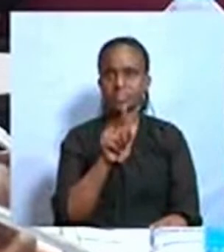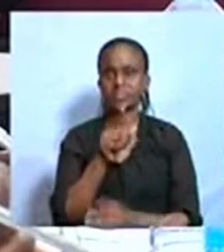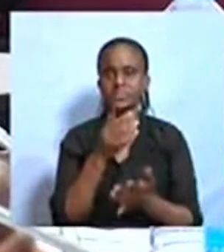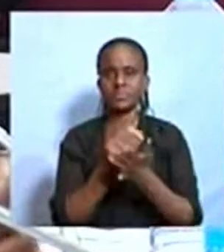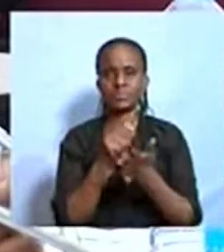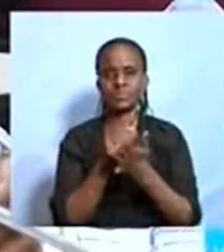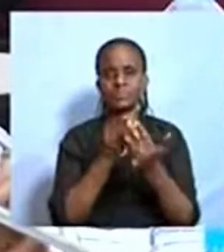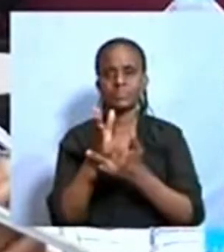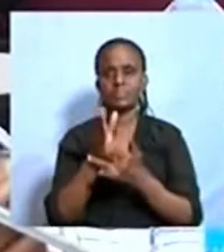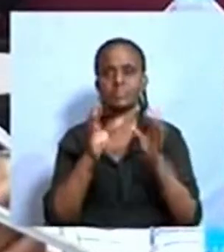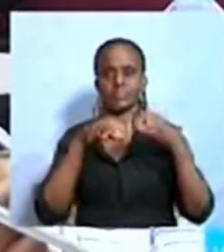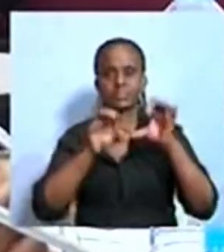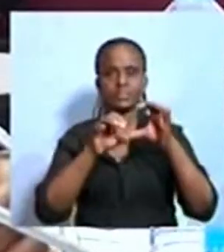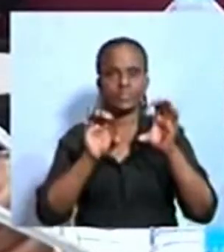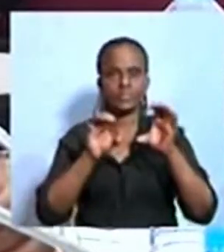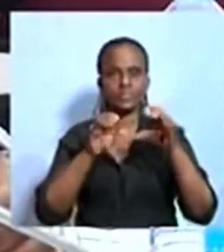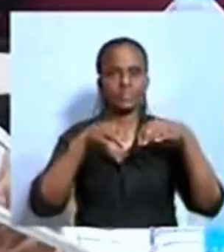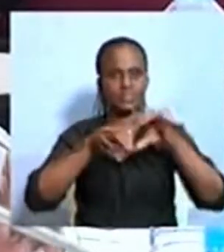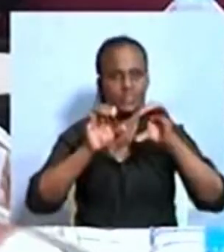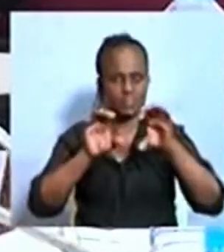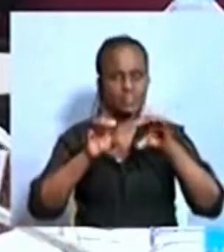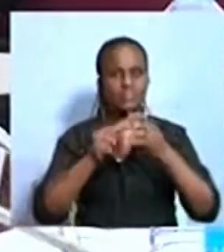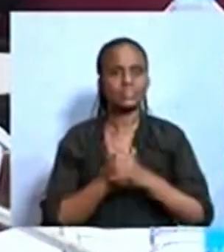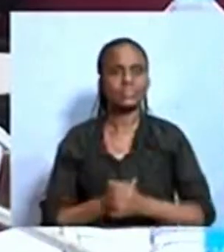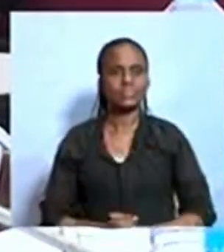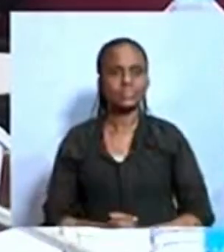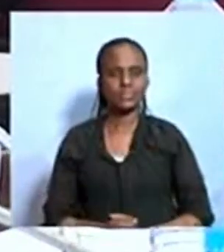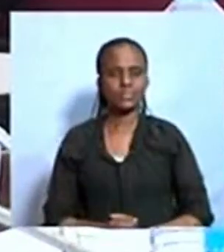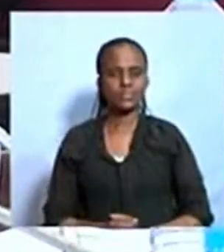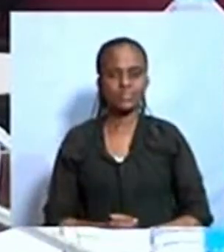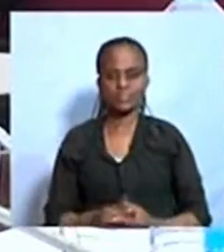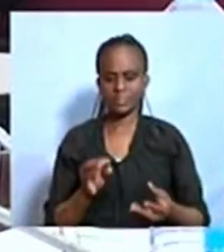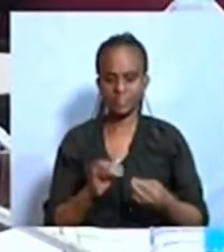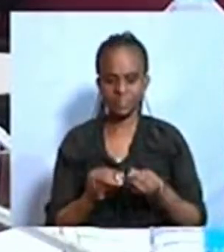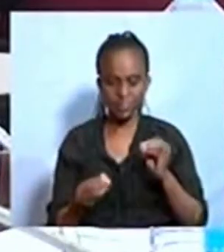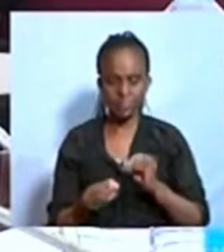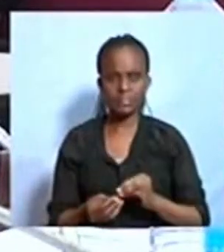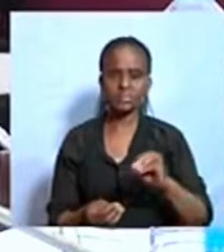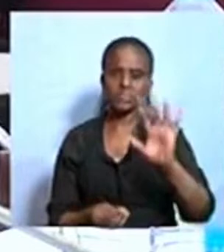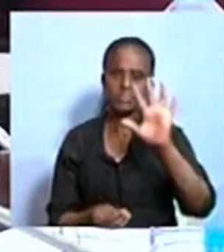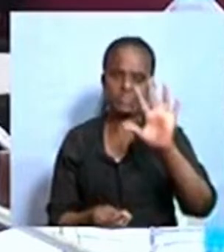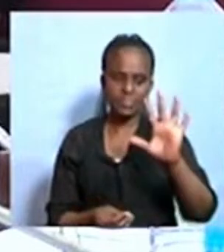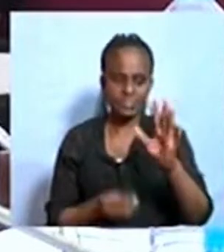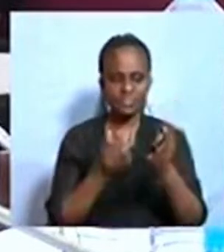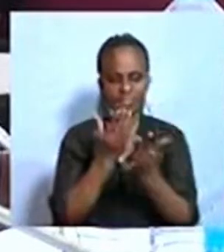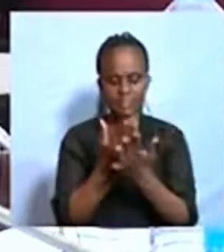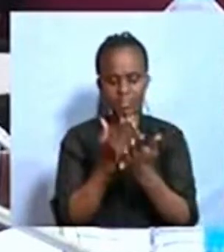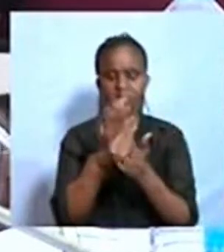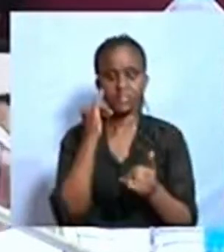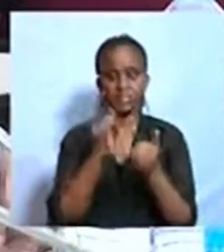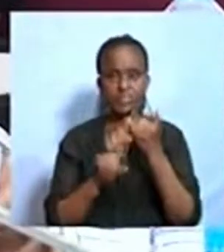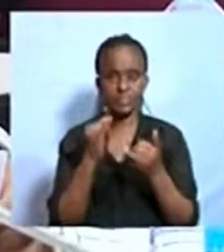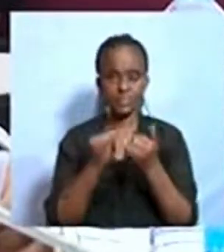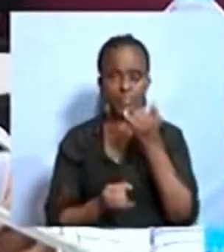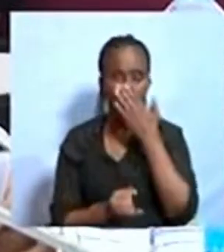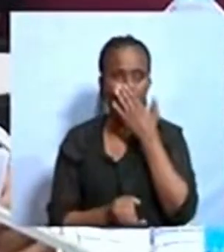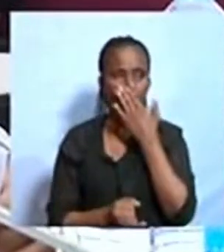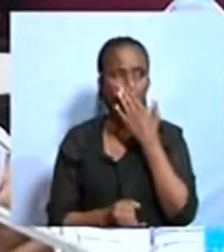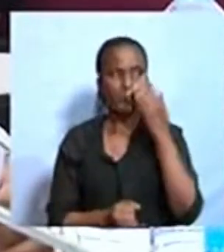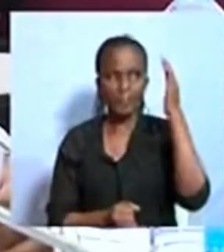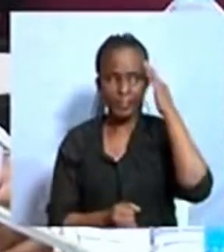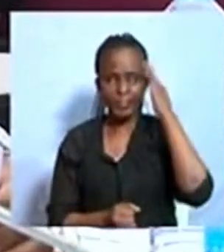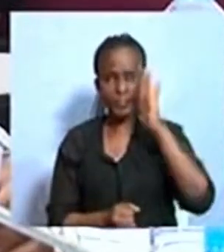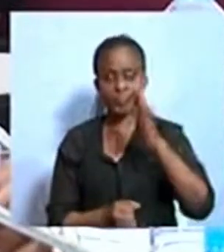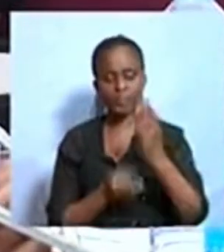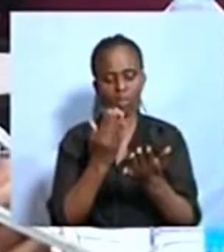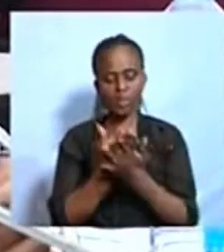through continuous oversight. And number 5 on the recommendation, which is the last recommendation, Considering the